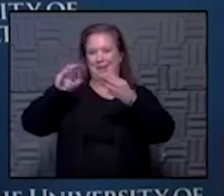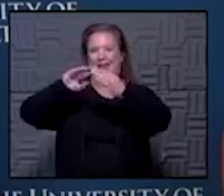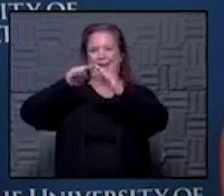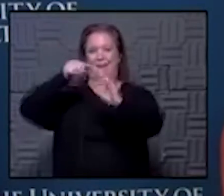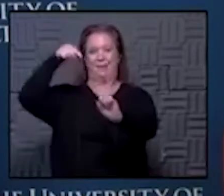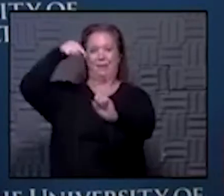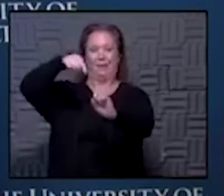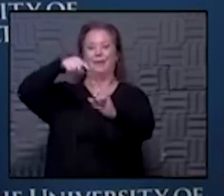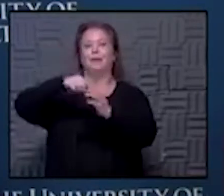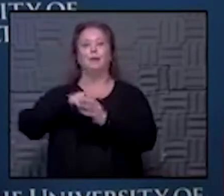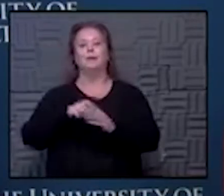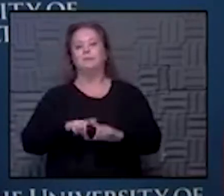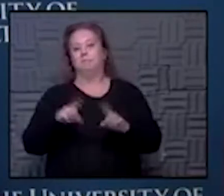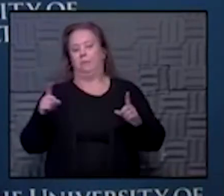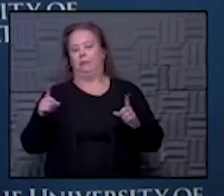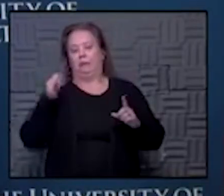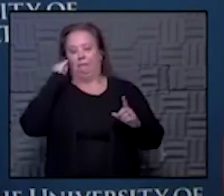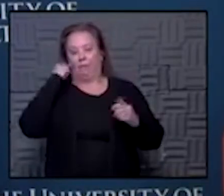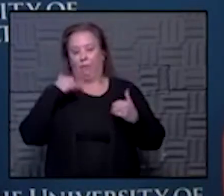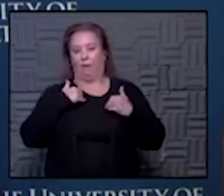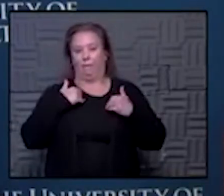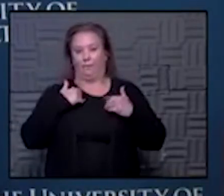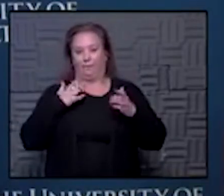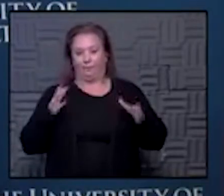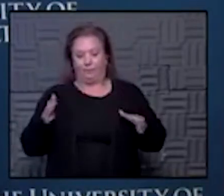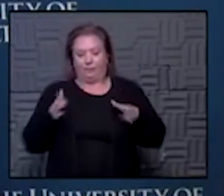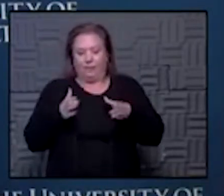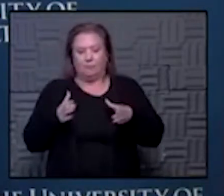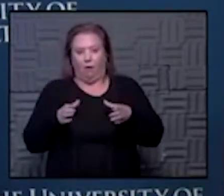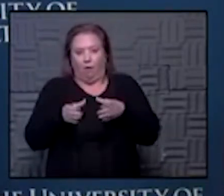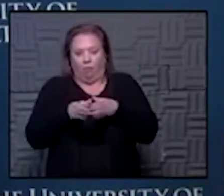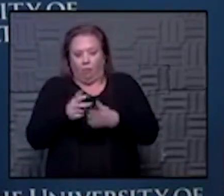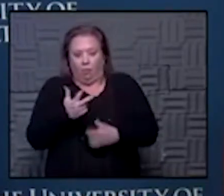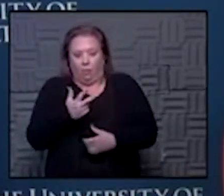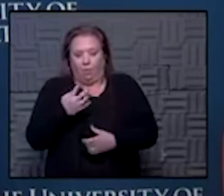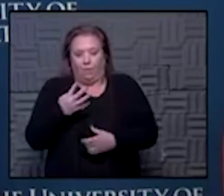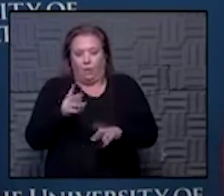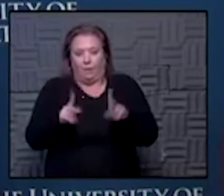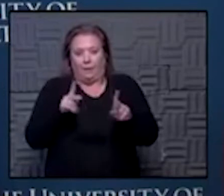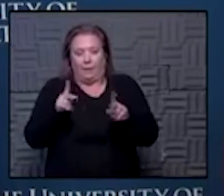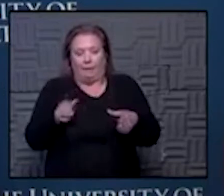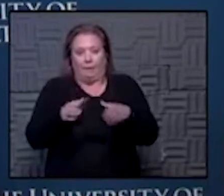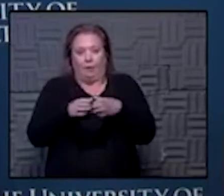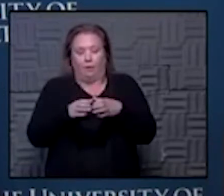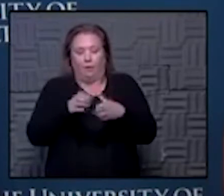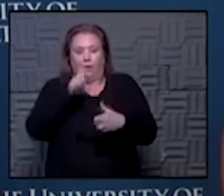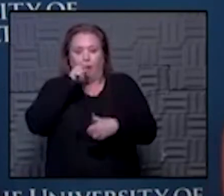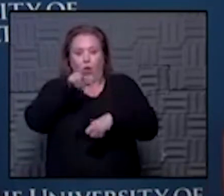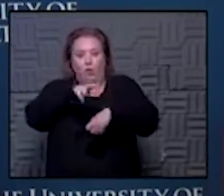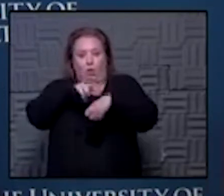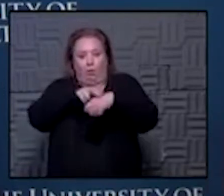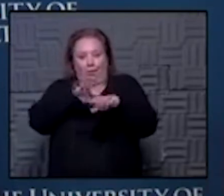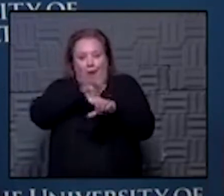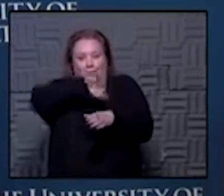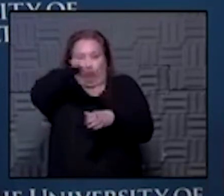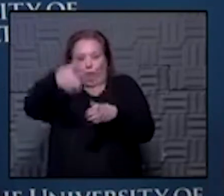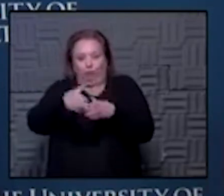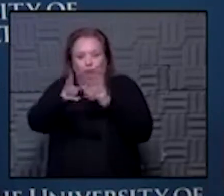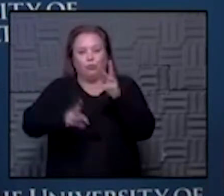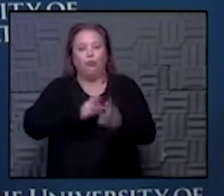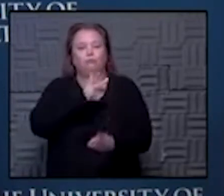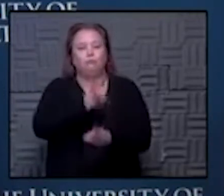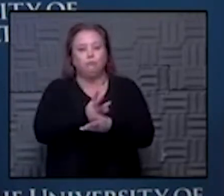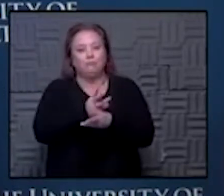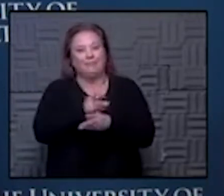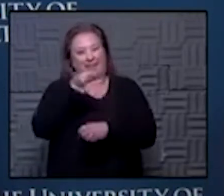number around this, but even if you have a very small gathering of 3 or 4 folks that aren't normally in your bubble, that can